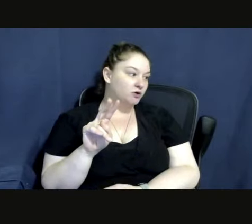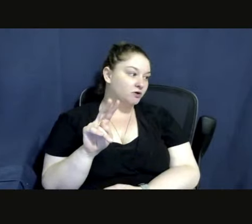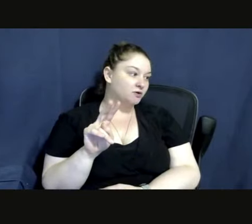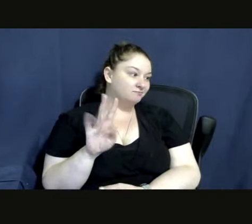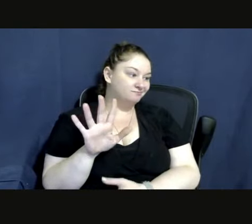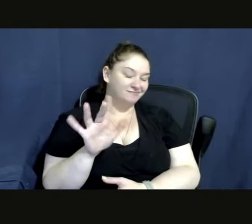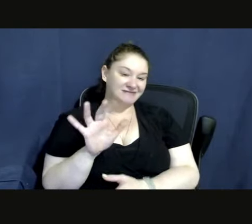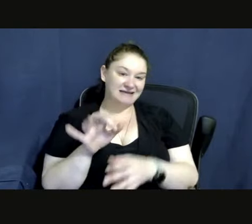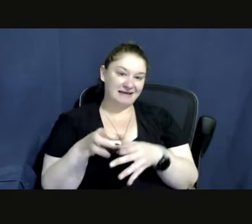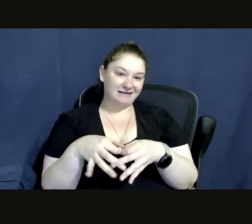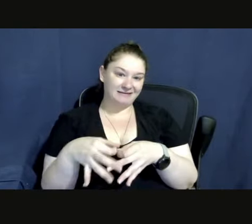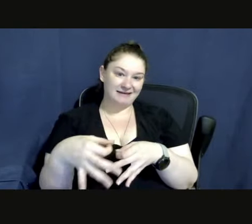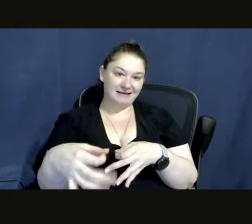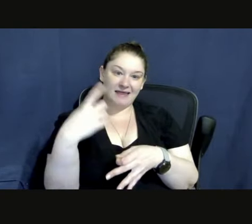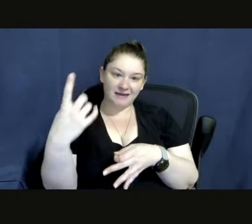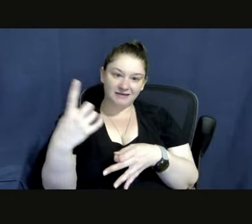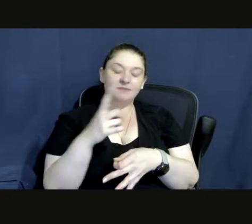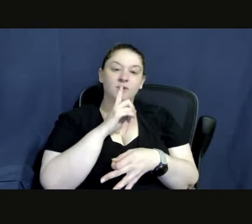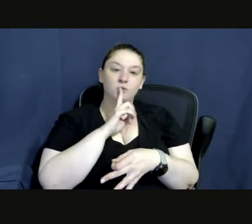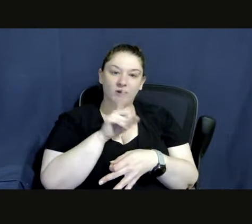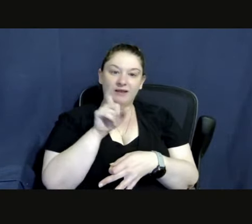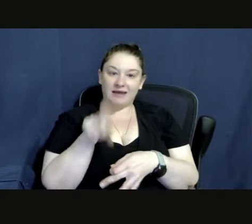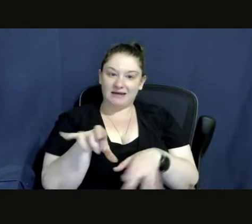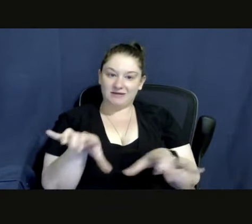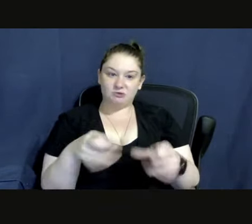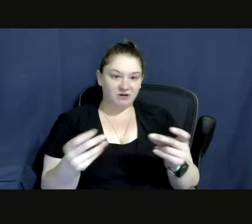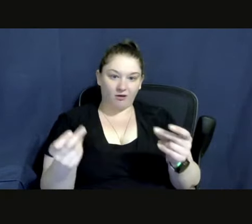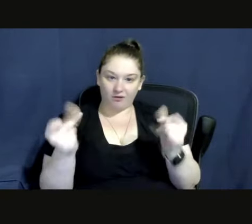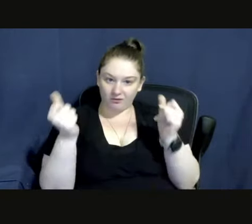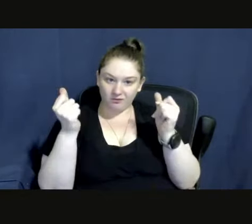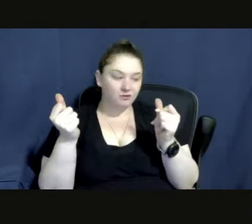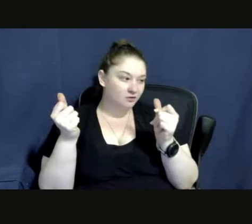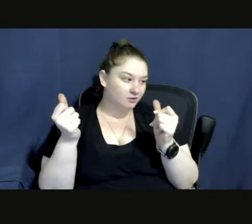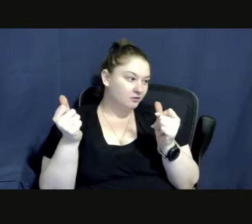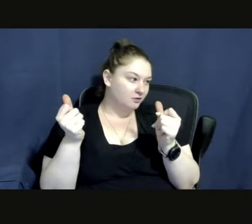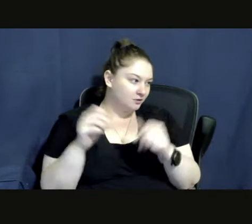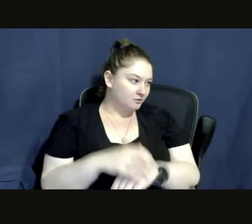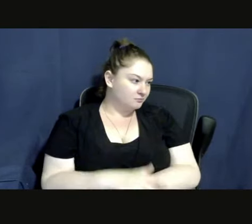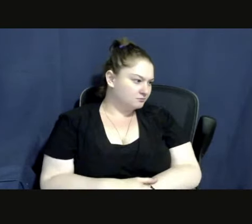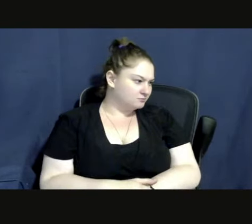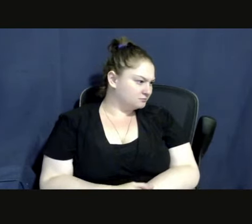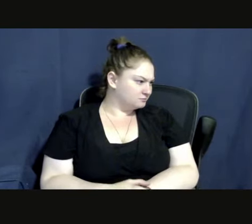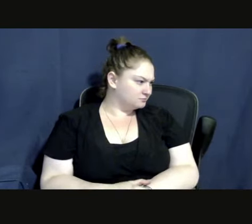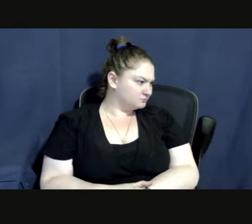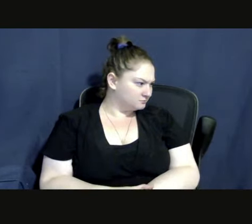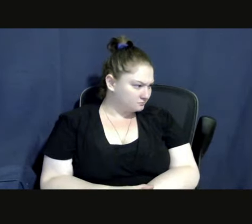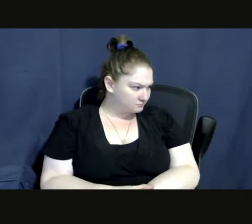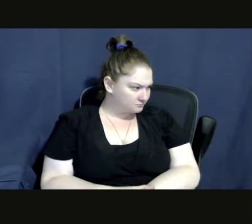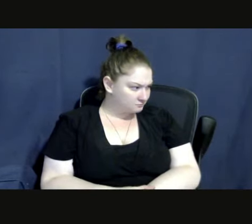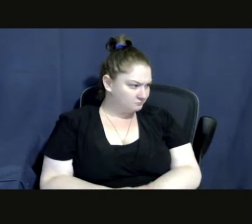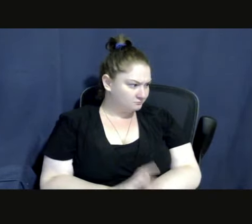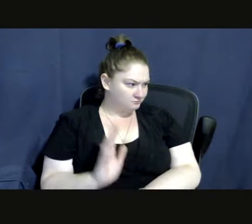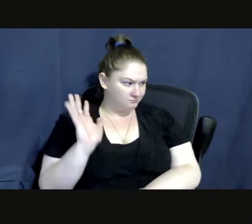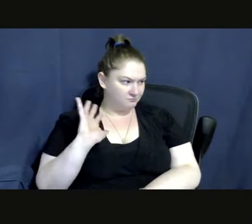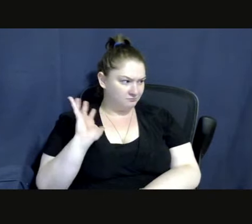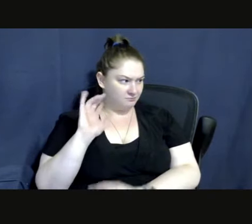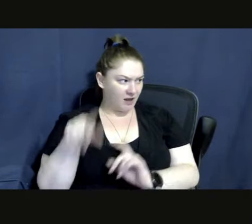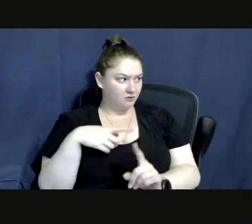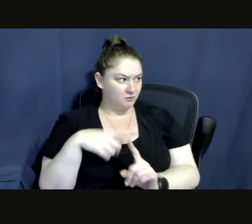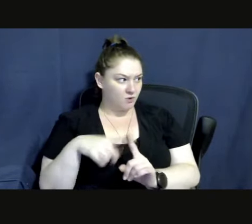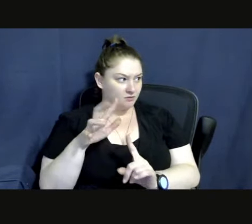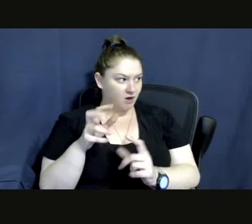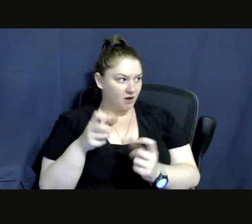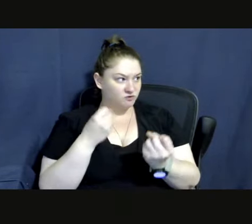delaying something that we really need to do. Back when I voted to support the payroll tax,